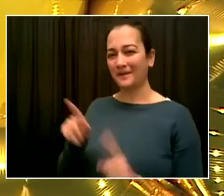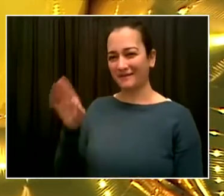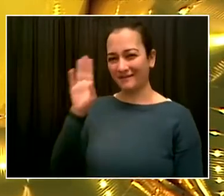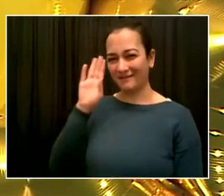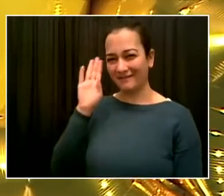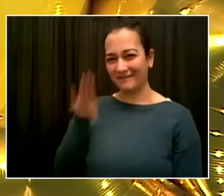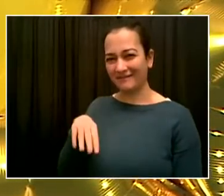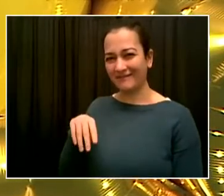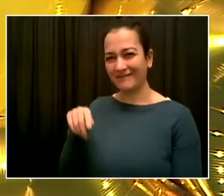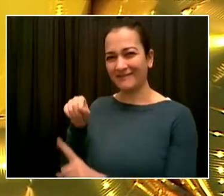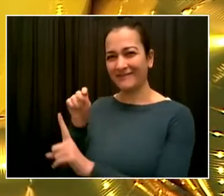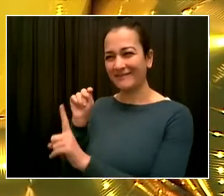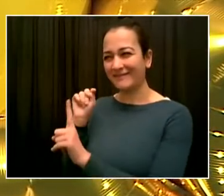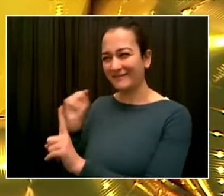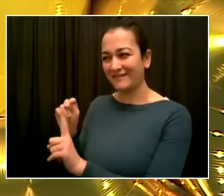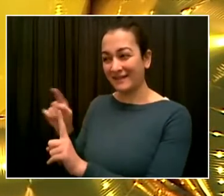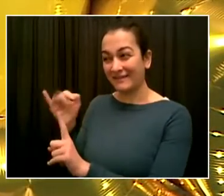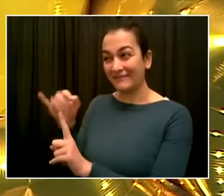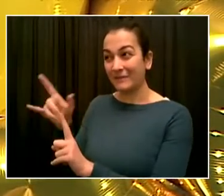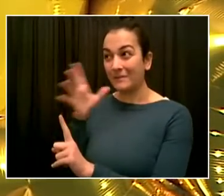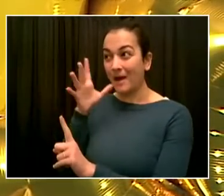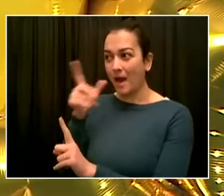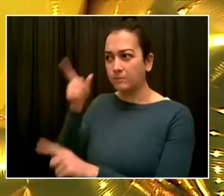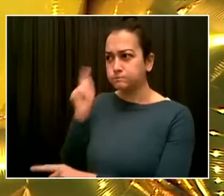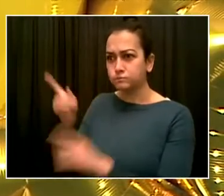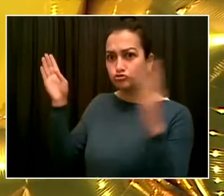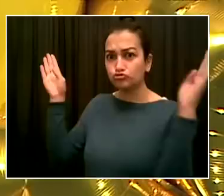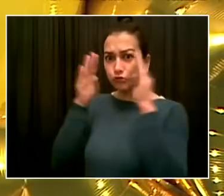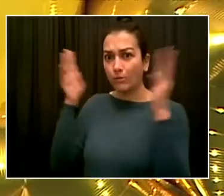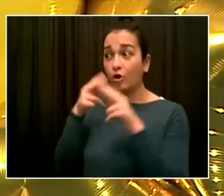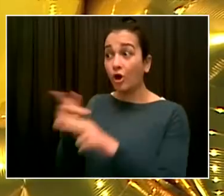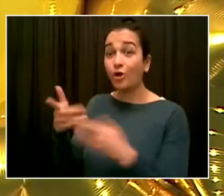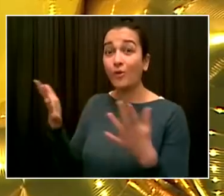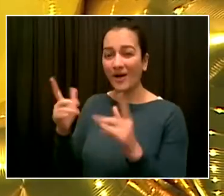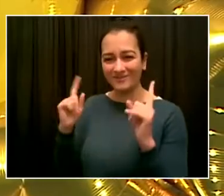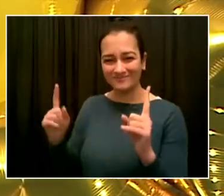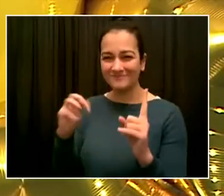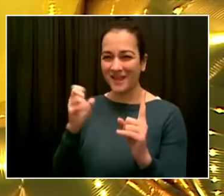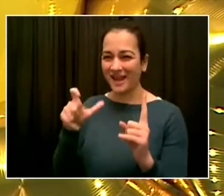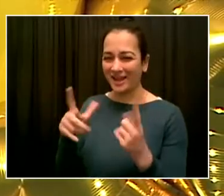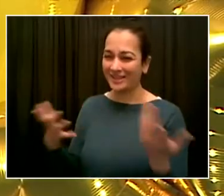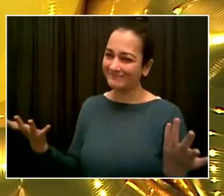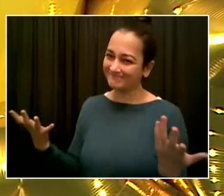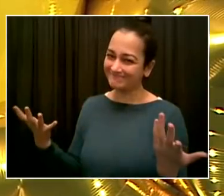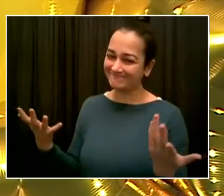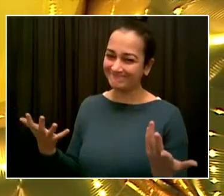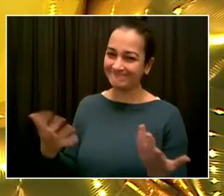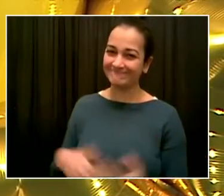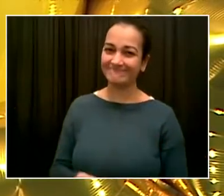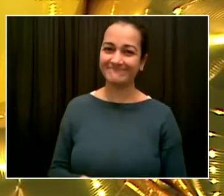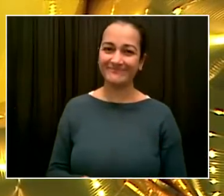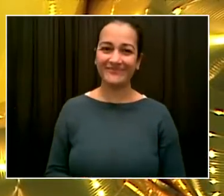Yeah, something like that. Happy Thanksgiving to you too. I